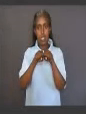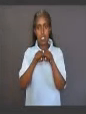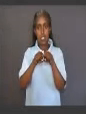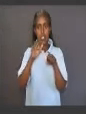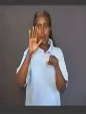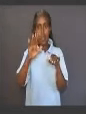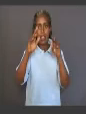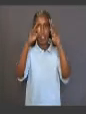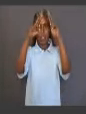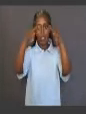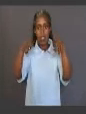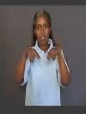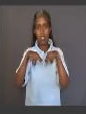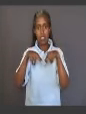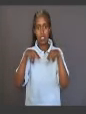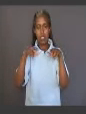pentagons,